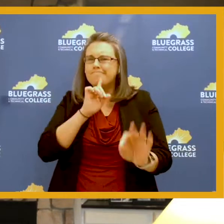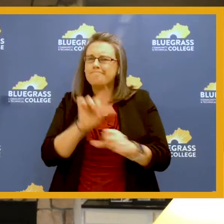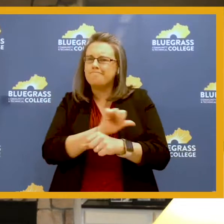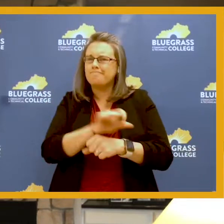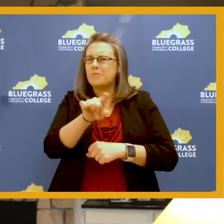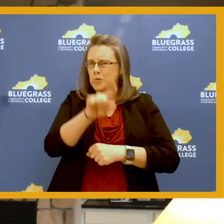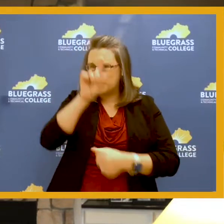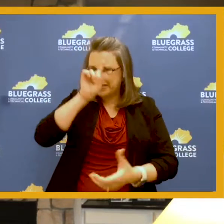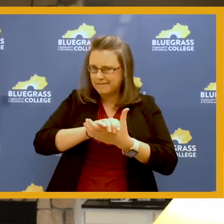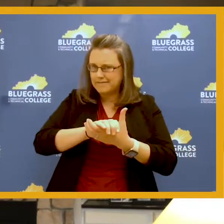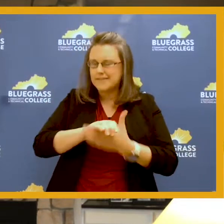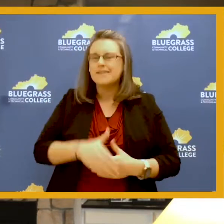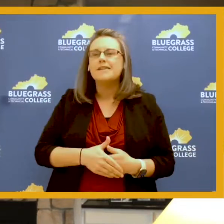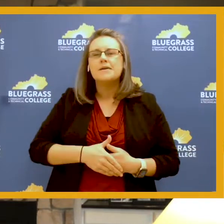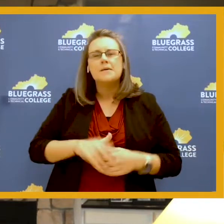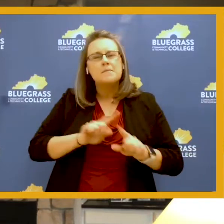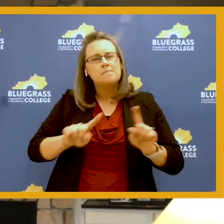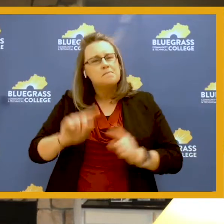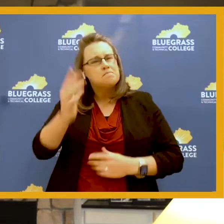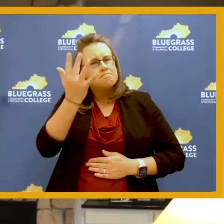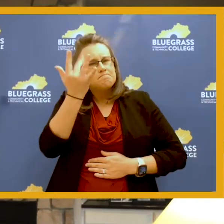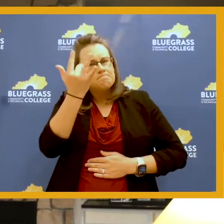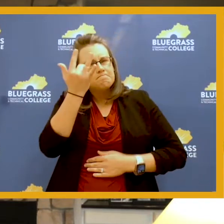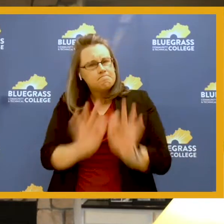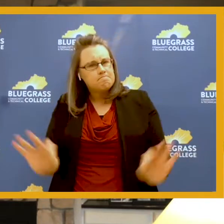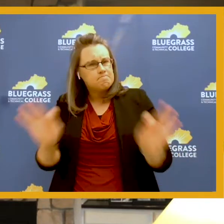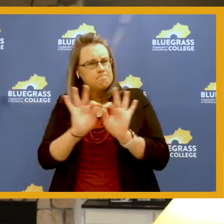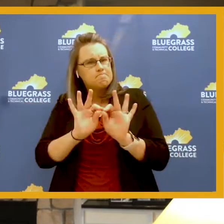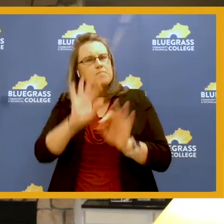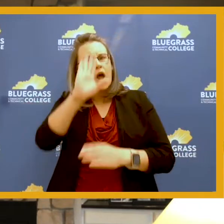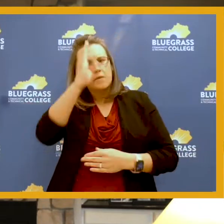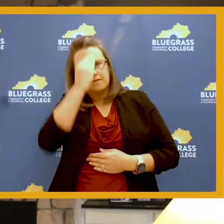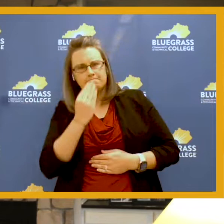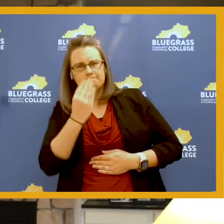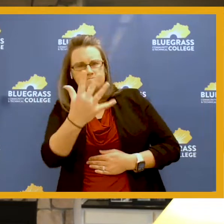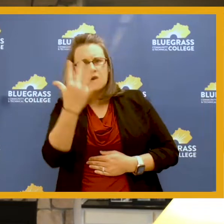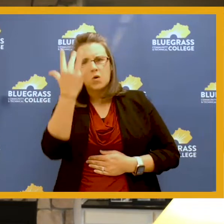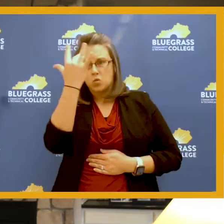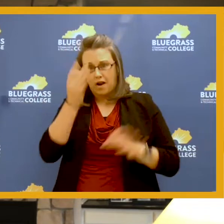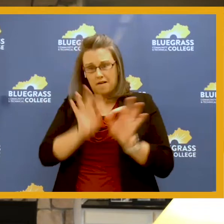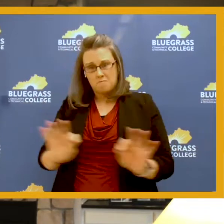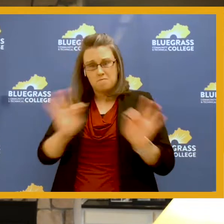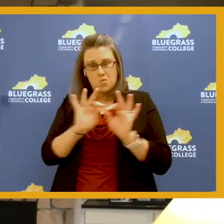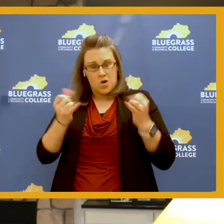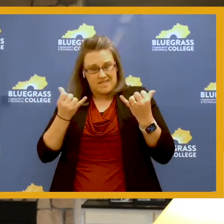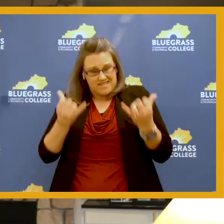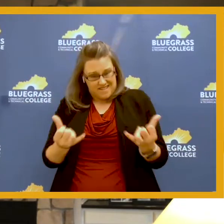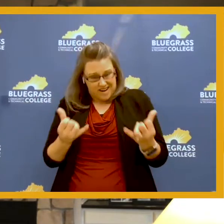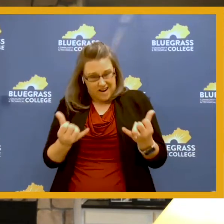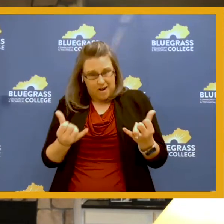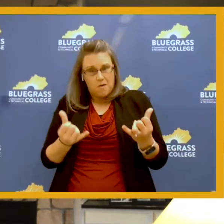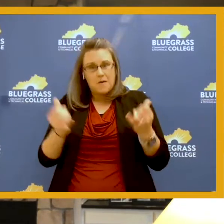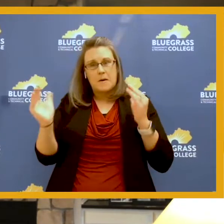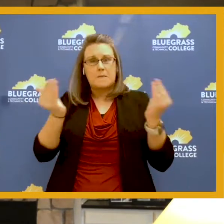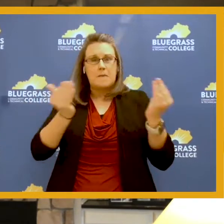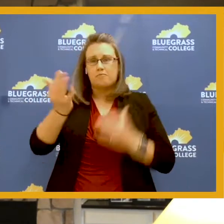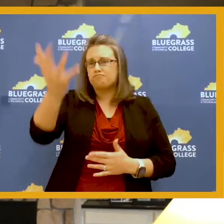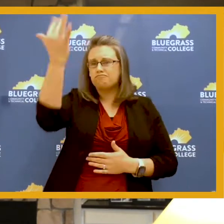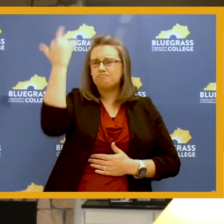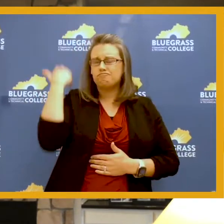you wouldn't be here today. But why does it matter? And I want to tell you, why does it matter now more than